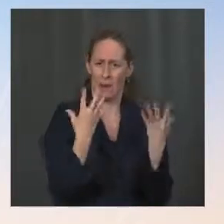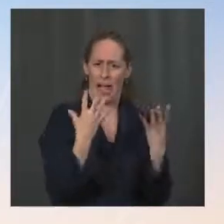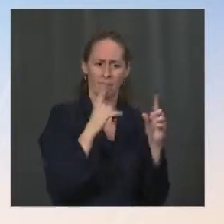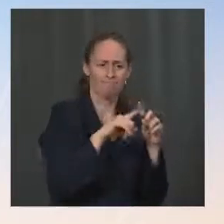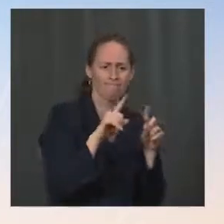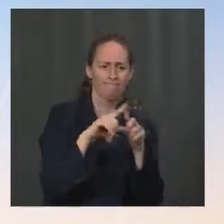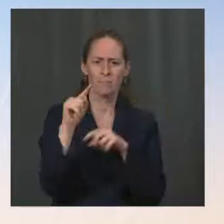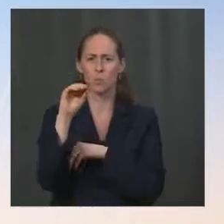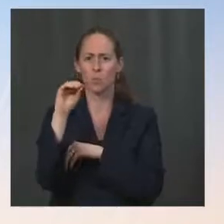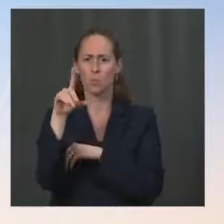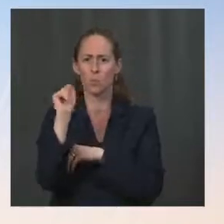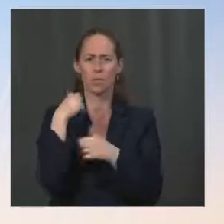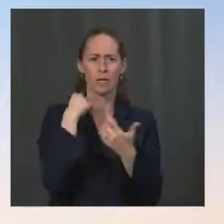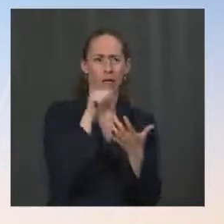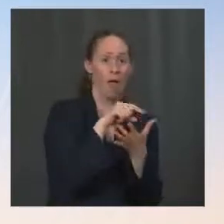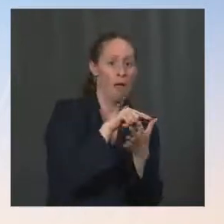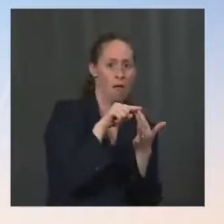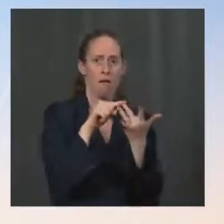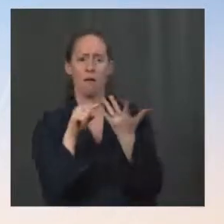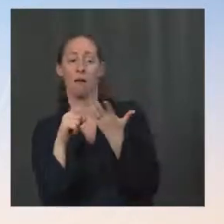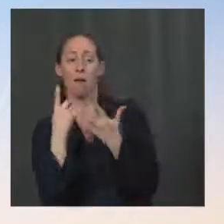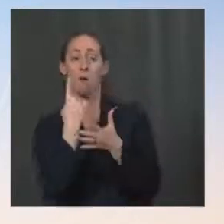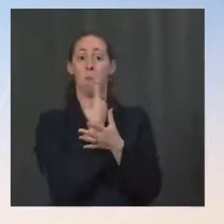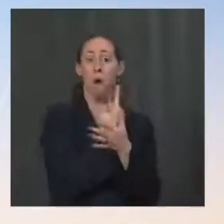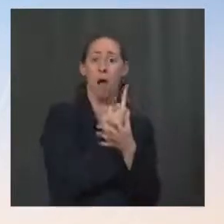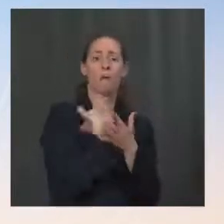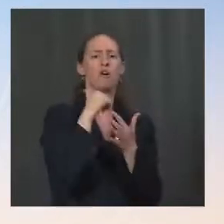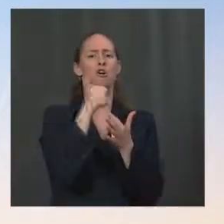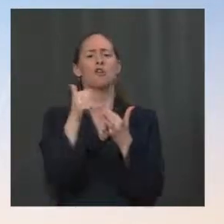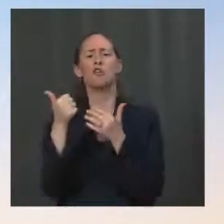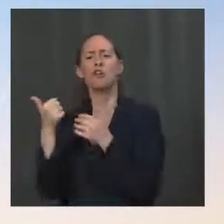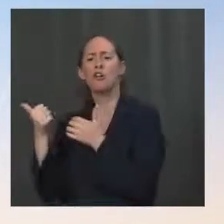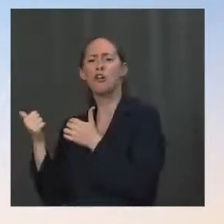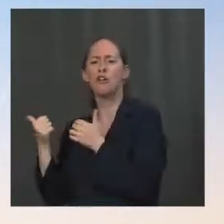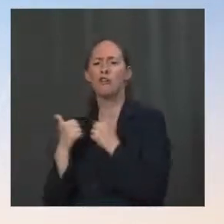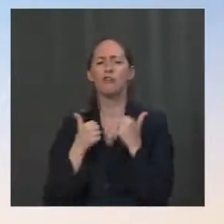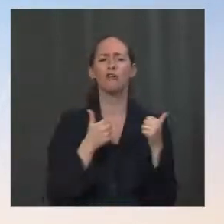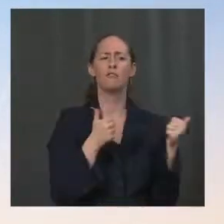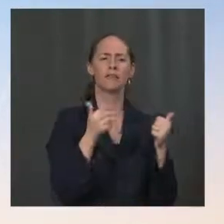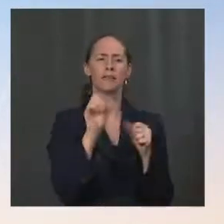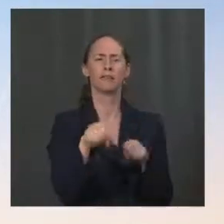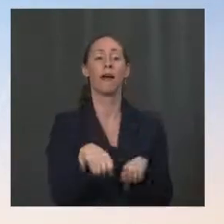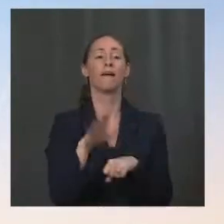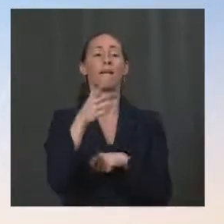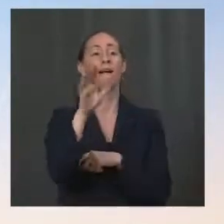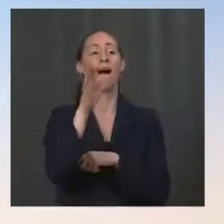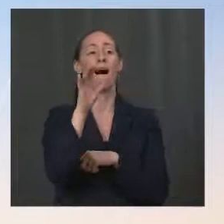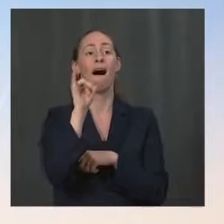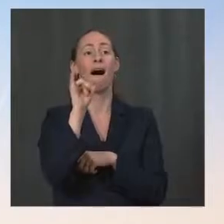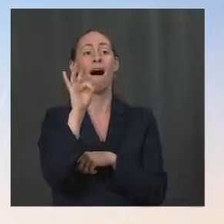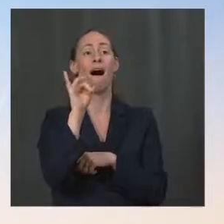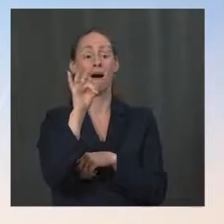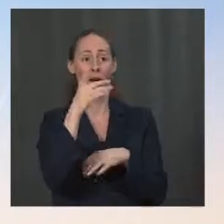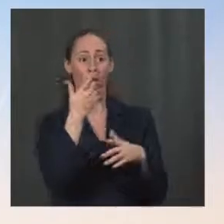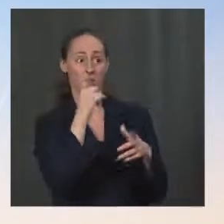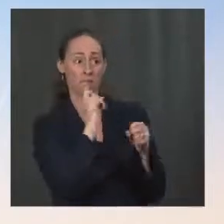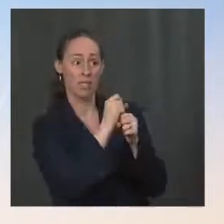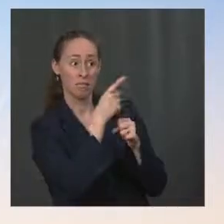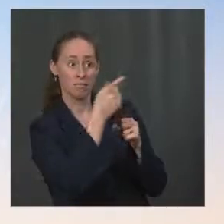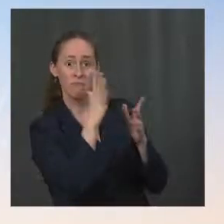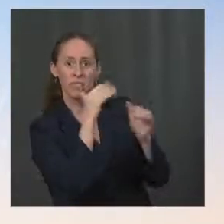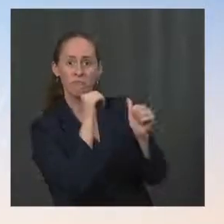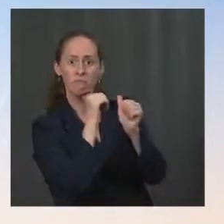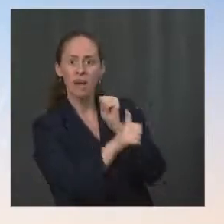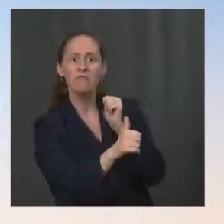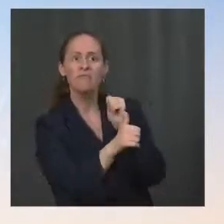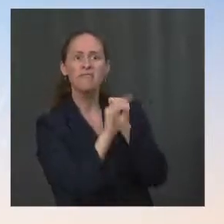being evicted from their homes. If there were enough votes to pass an eviction moratorium in Congress, it would have happened. It hasn't happened, right?